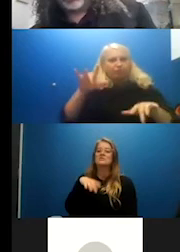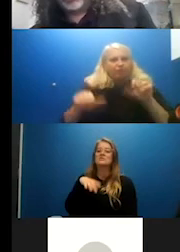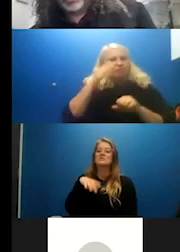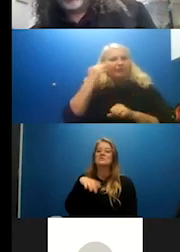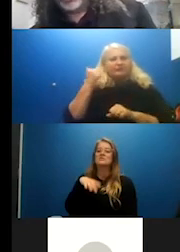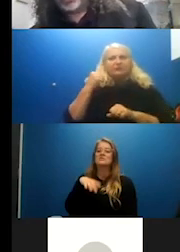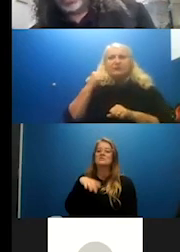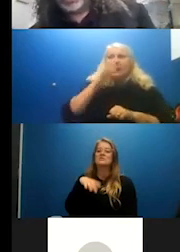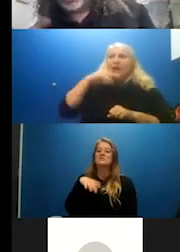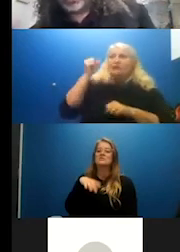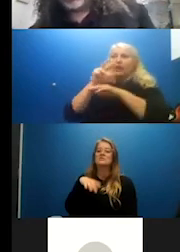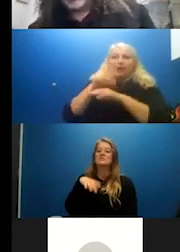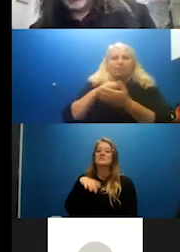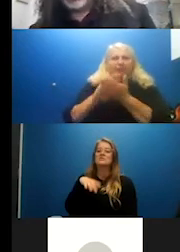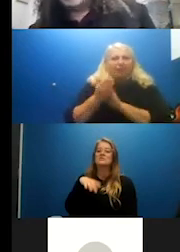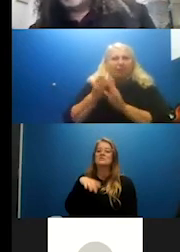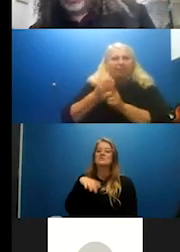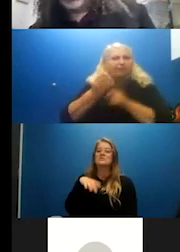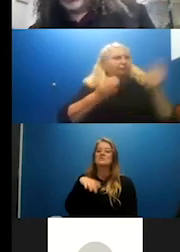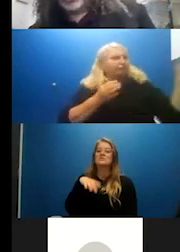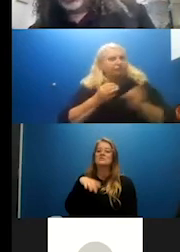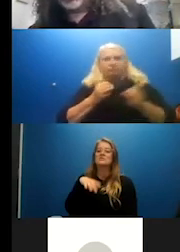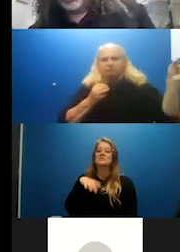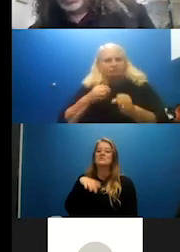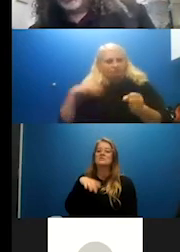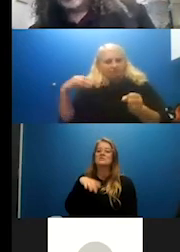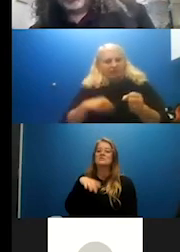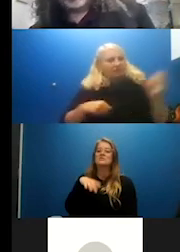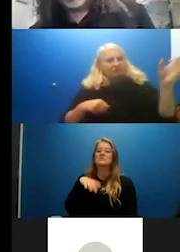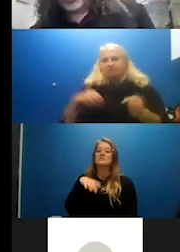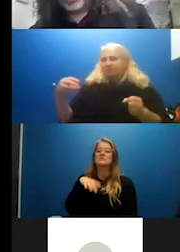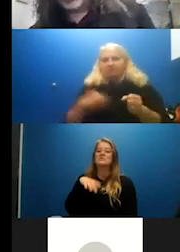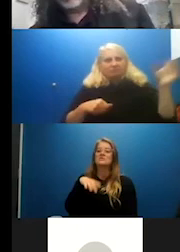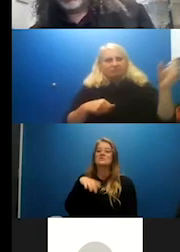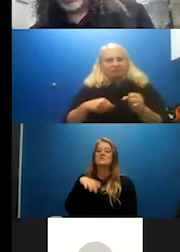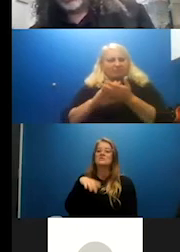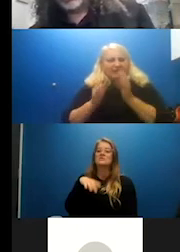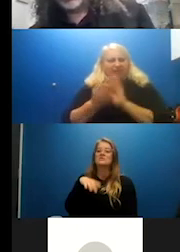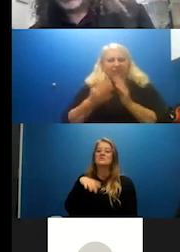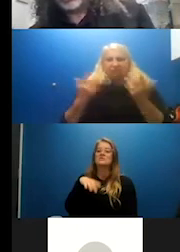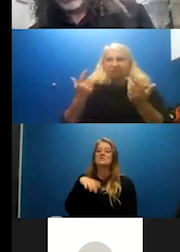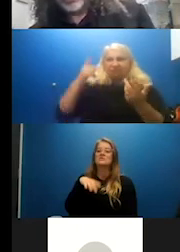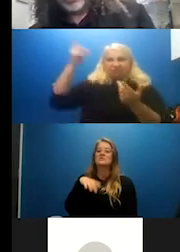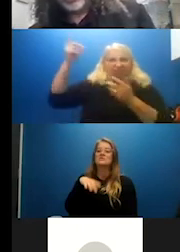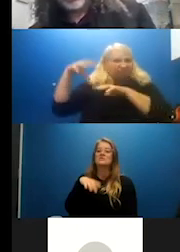care. We've turned it into a colonial intervention, even though the communities are now doing it themselves.